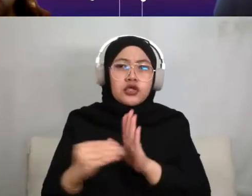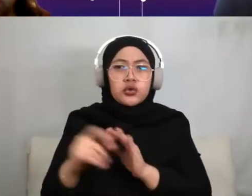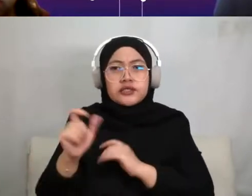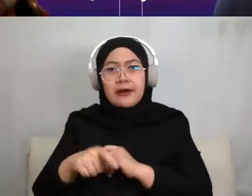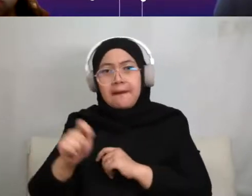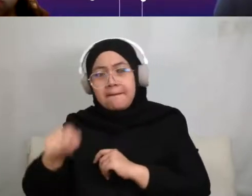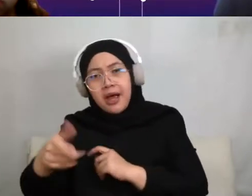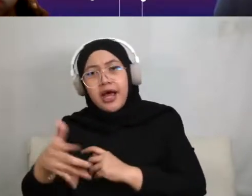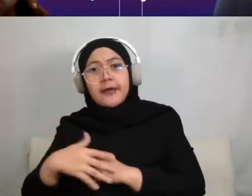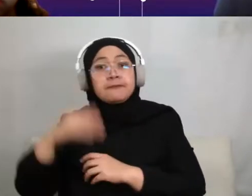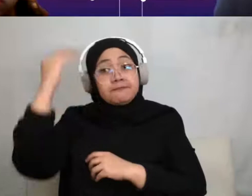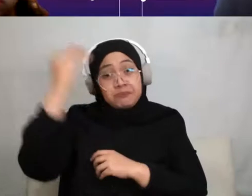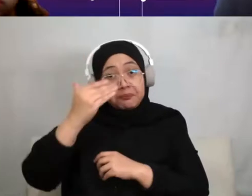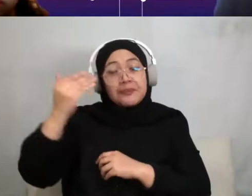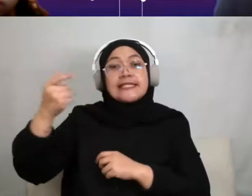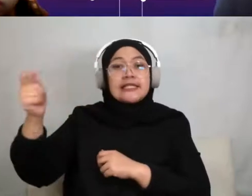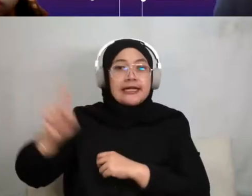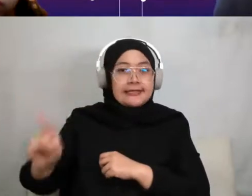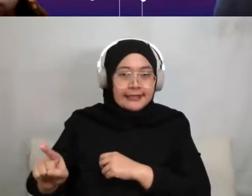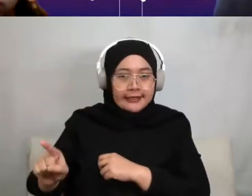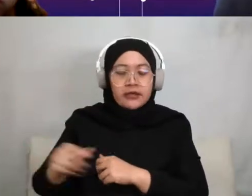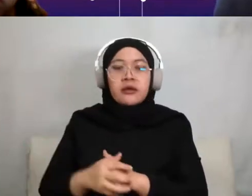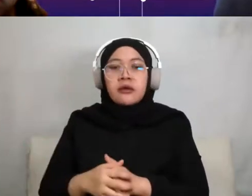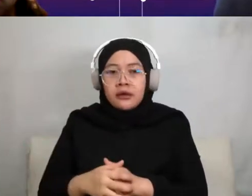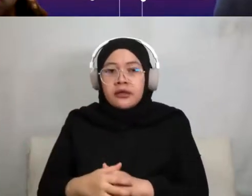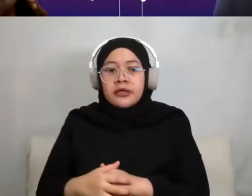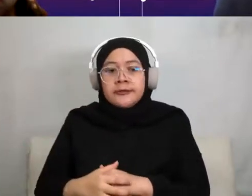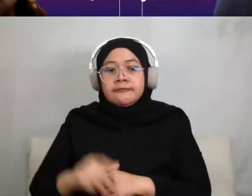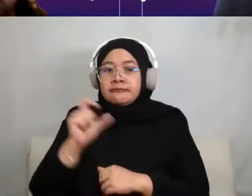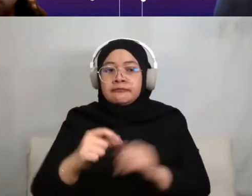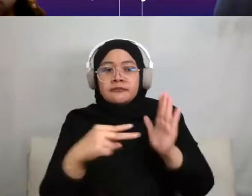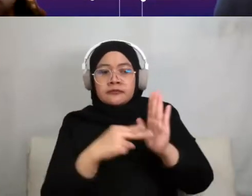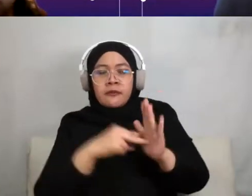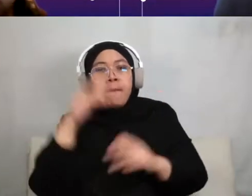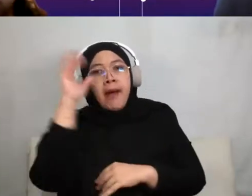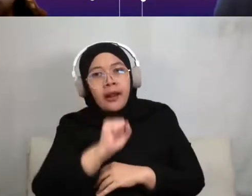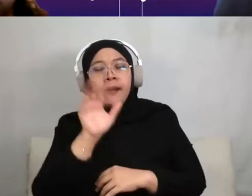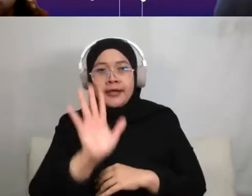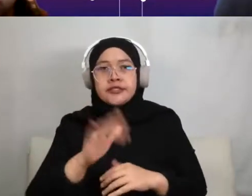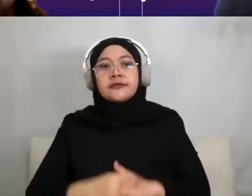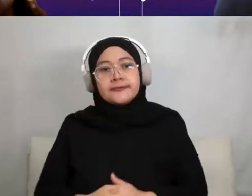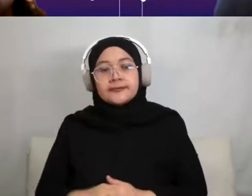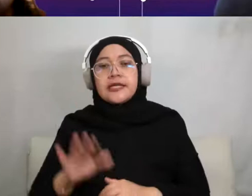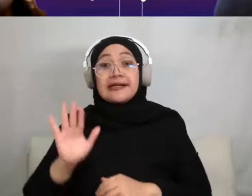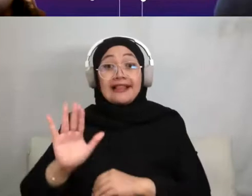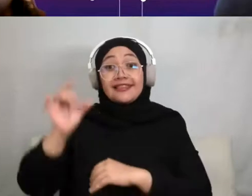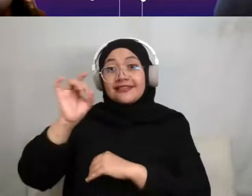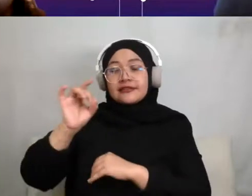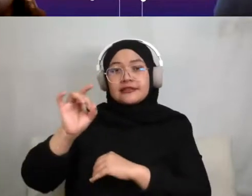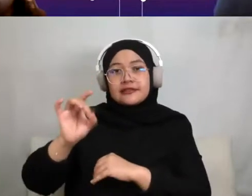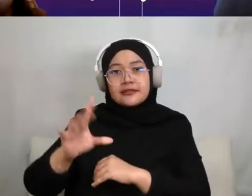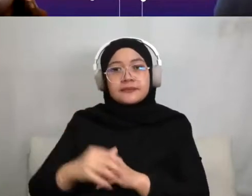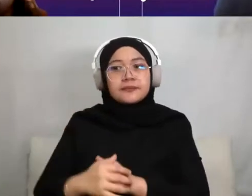be only charged in the night time, with which the grid stability can be achieved. Also, the rates for energy charging in the night